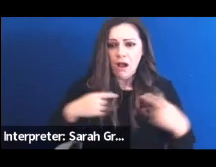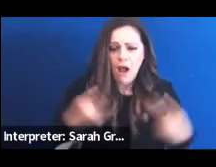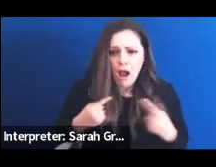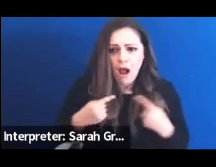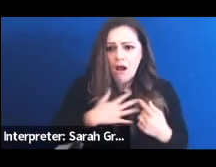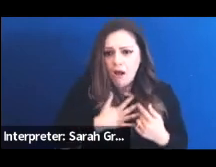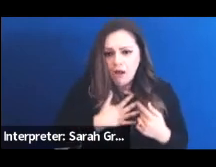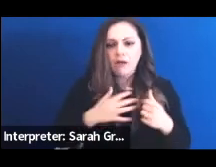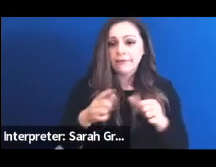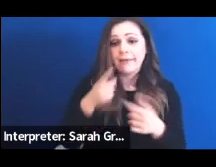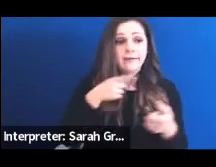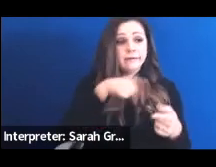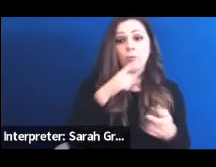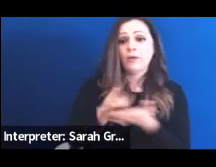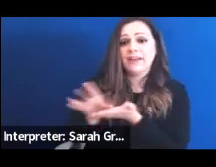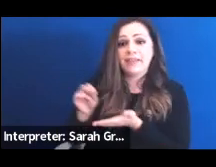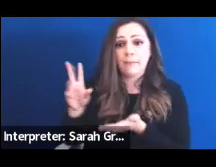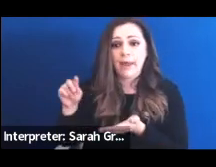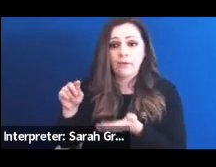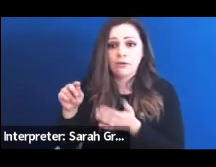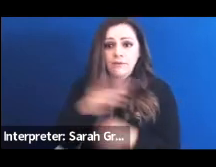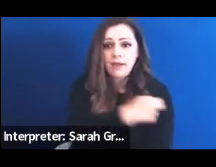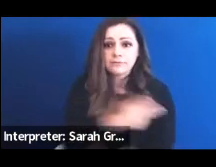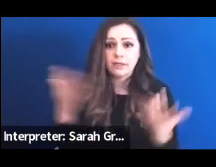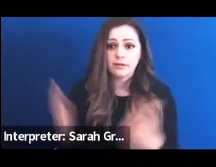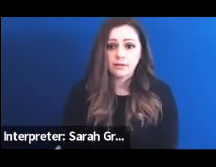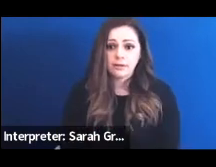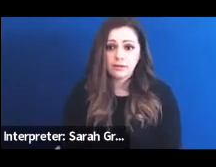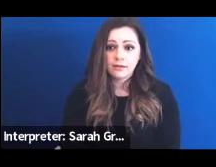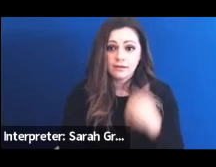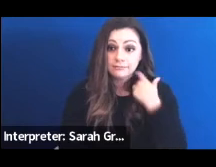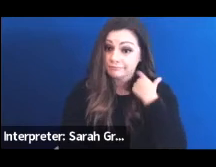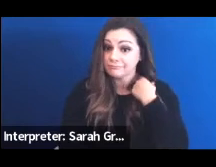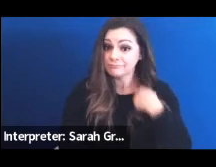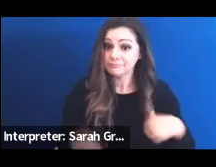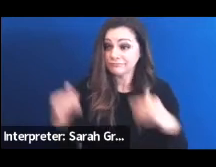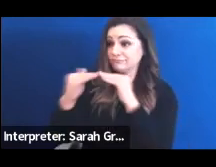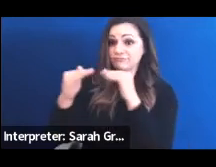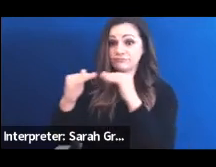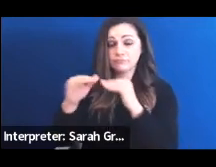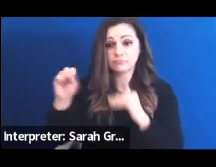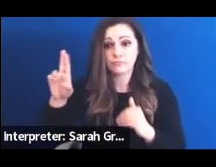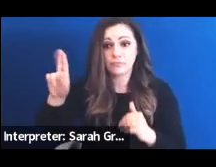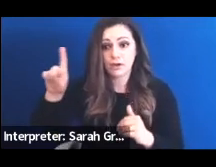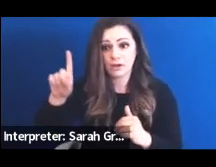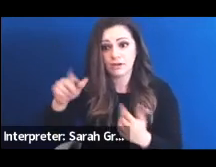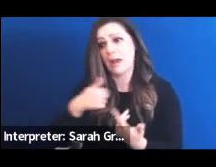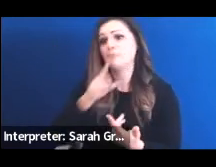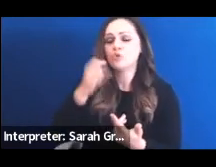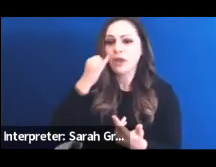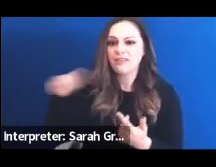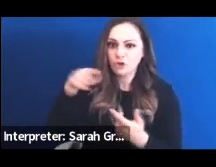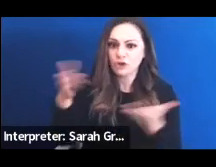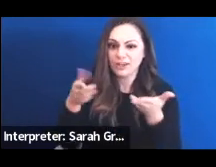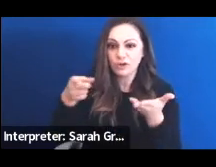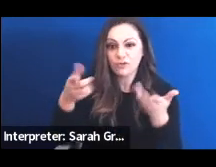on this call who have substance use disorders, who have ever been to the emergency room, I have no doubt can attest that this is what you